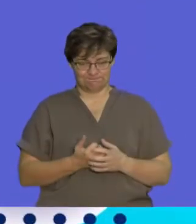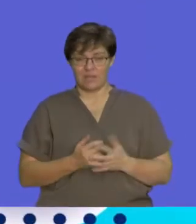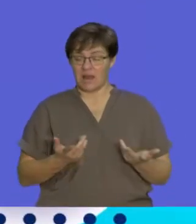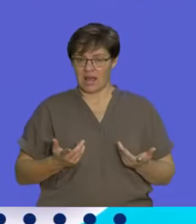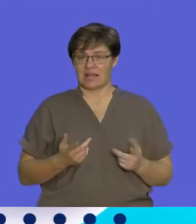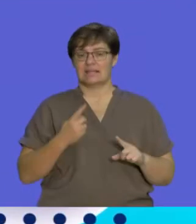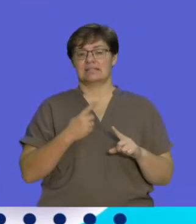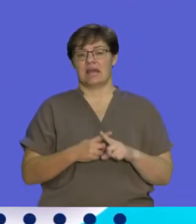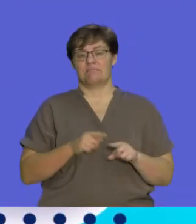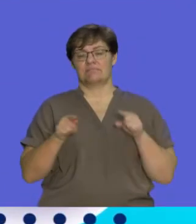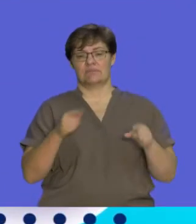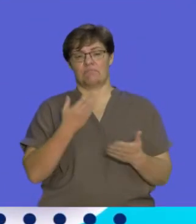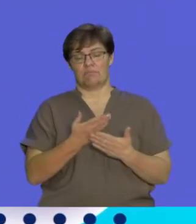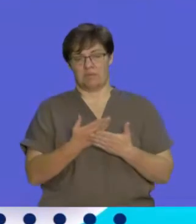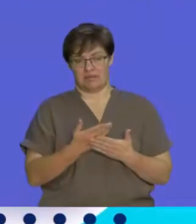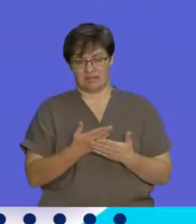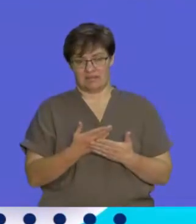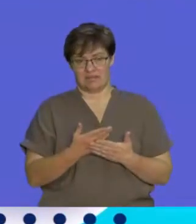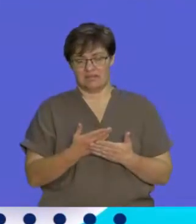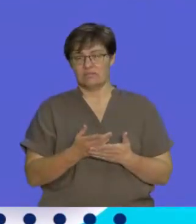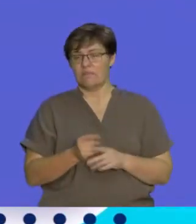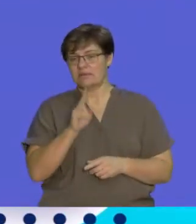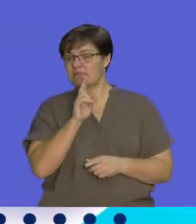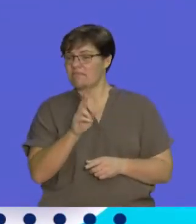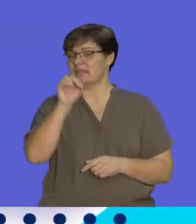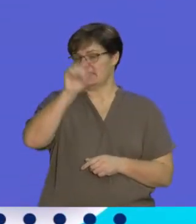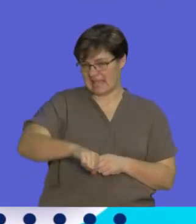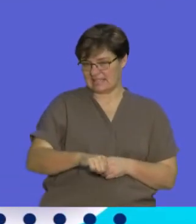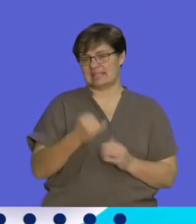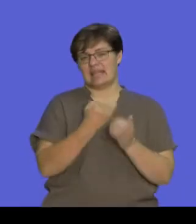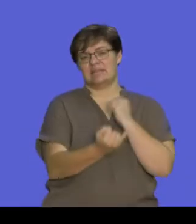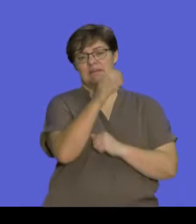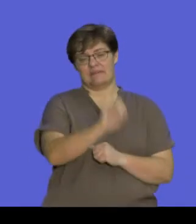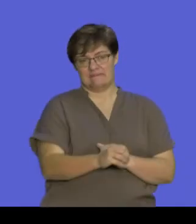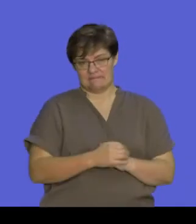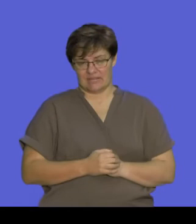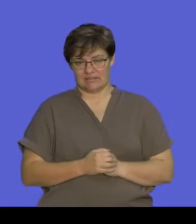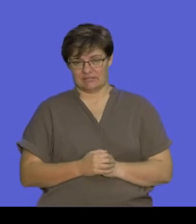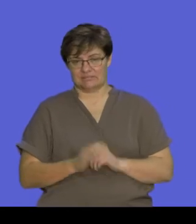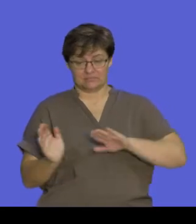the two probabilities together. So we would have to say, yes, they are independent. Let's move on.